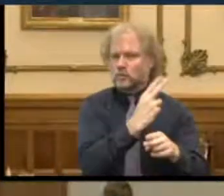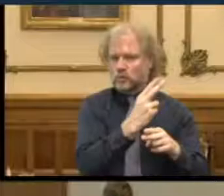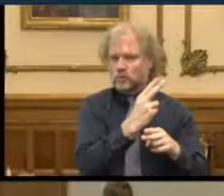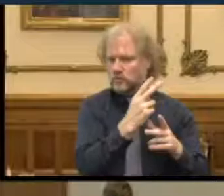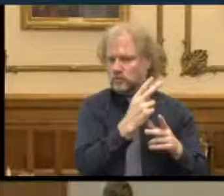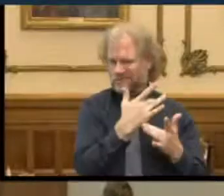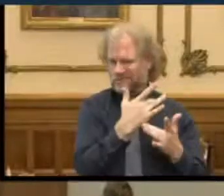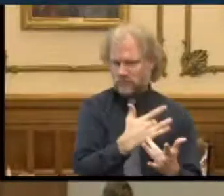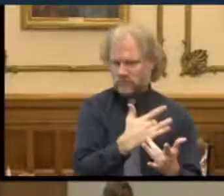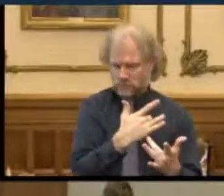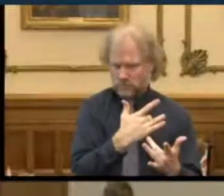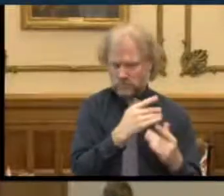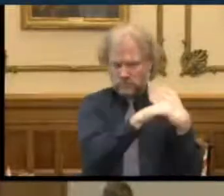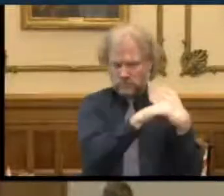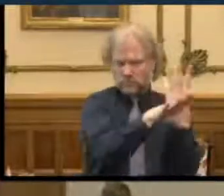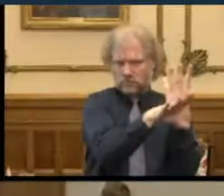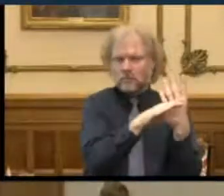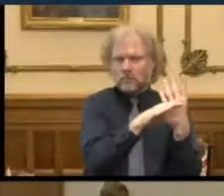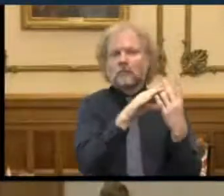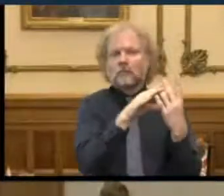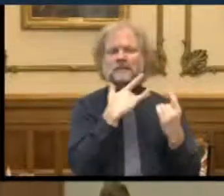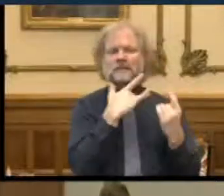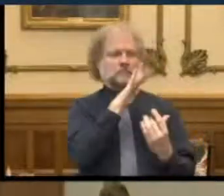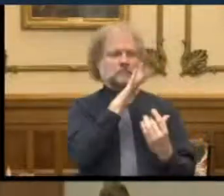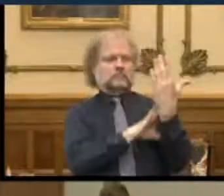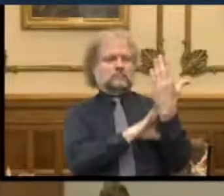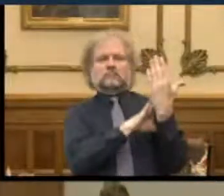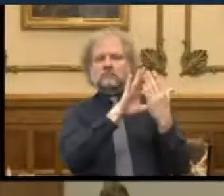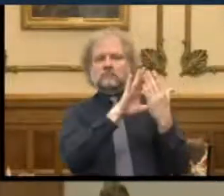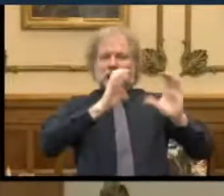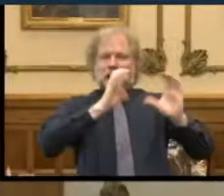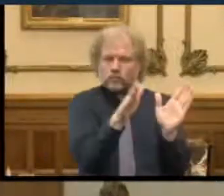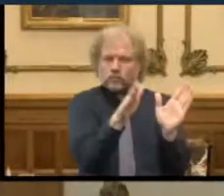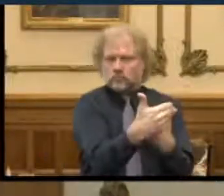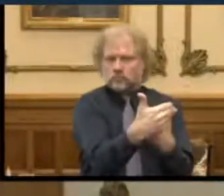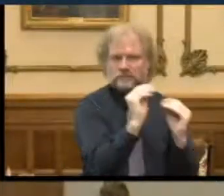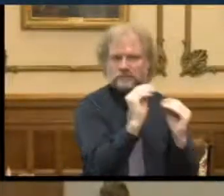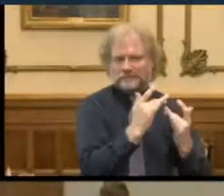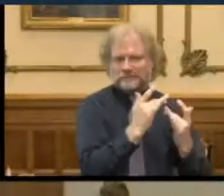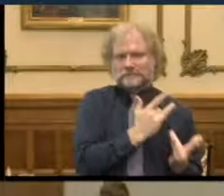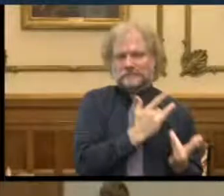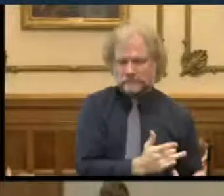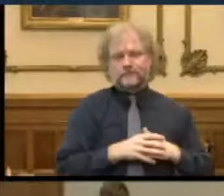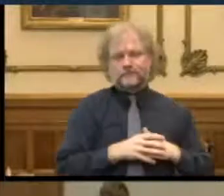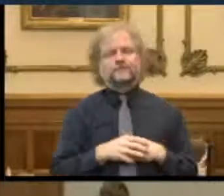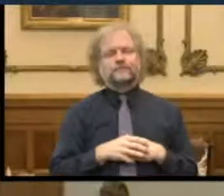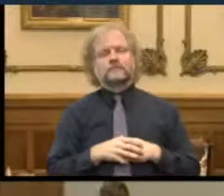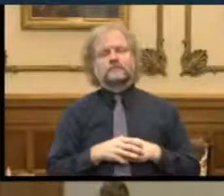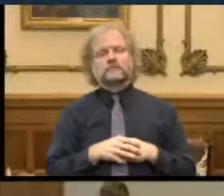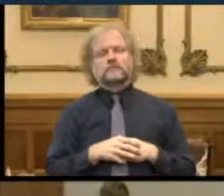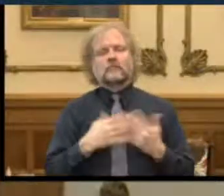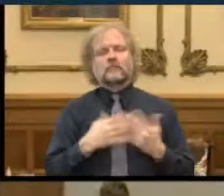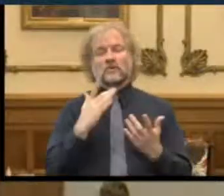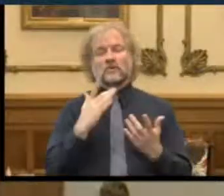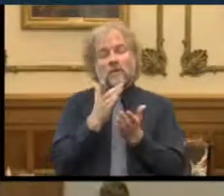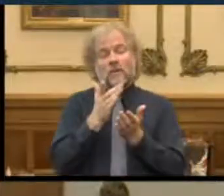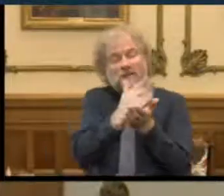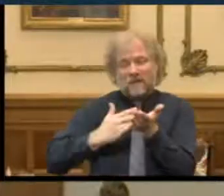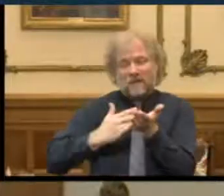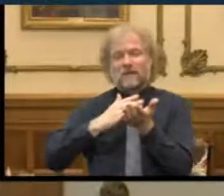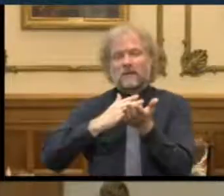sense, because they teach face-to-face instruction. And so the carve-out really